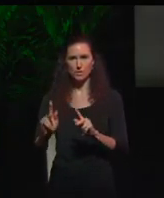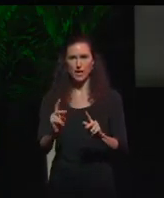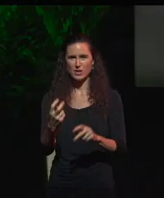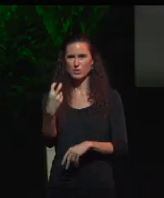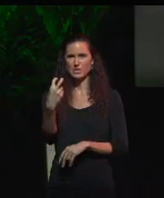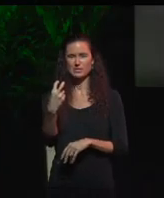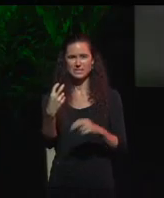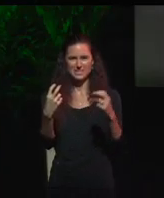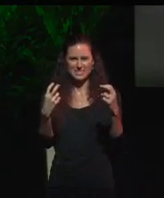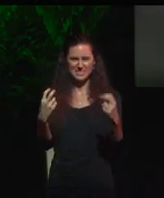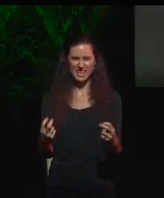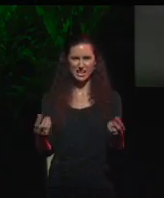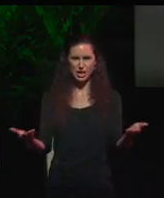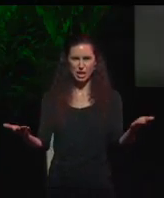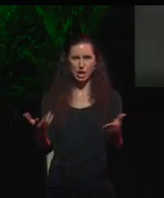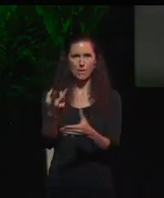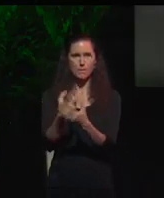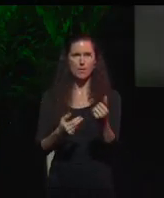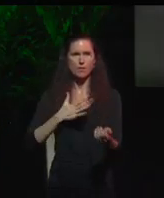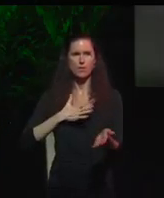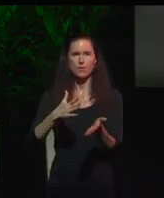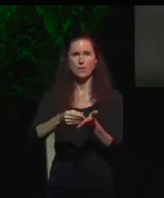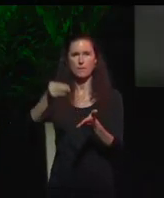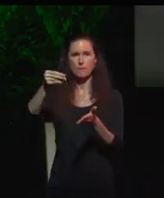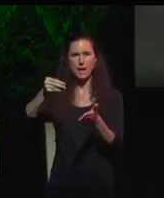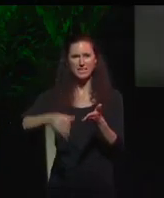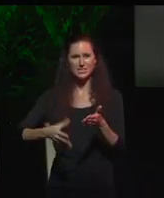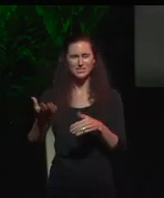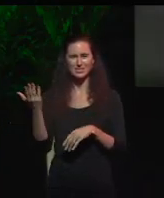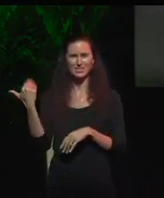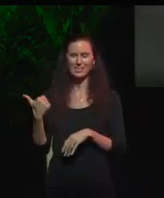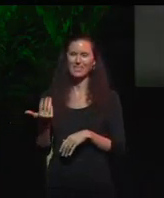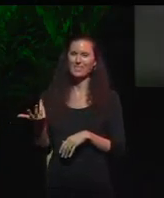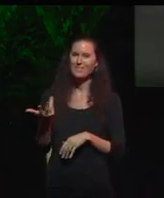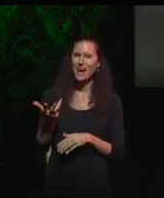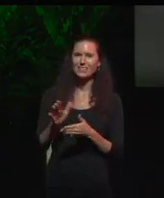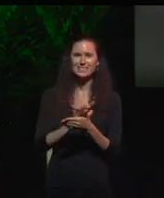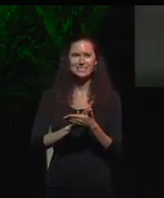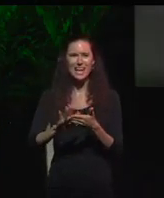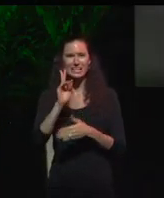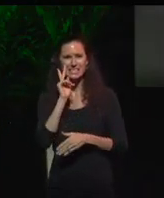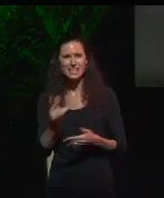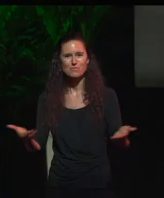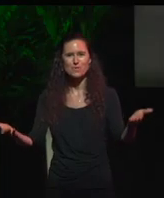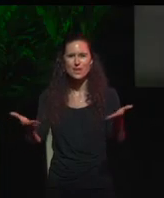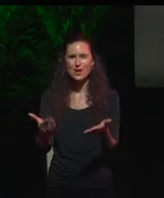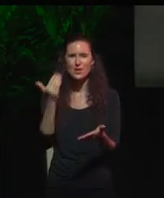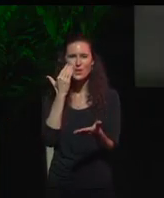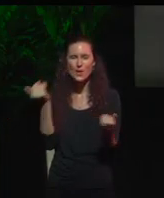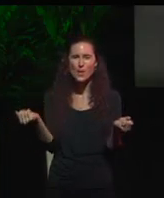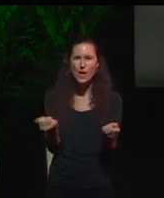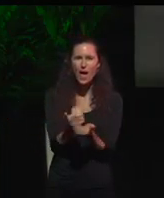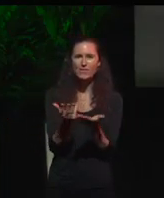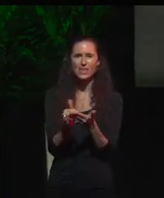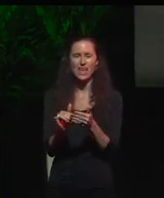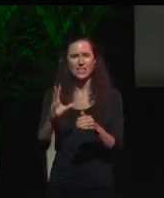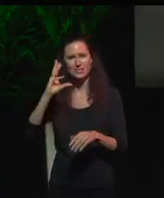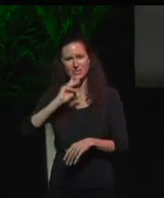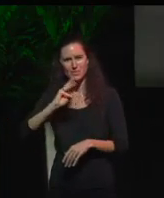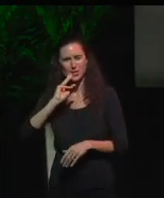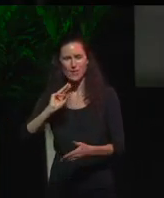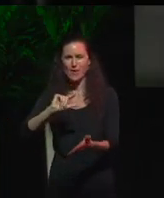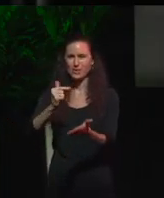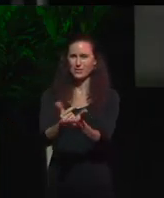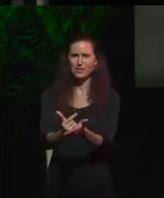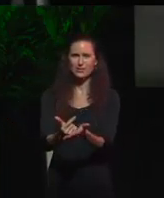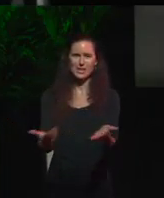auditorium, and both of them were my students. And it's just nice to see them here, knowing everything they've gone through, and they've graduated,